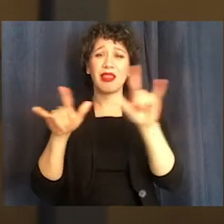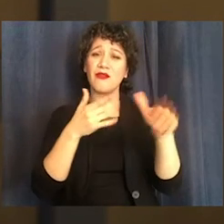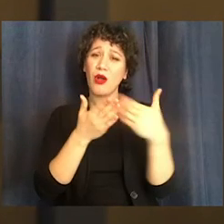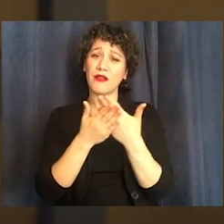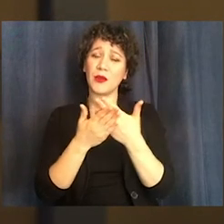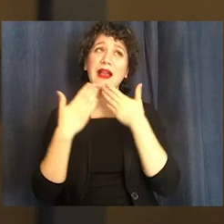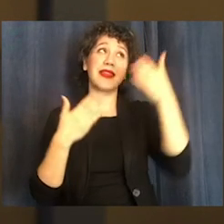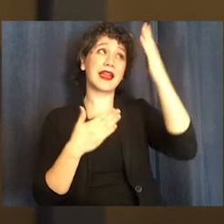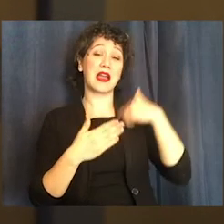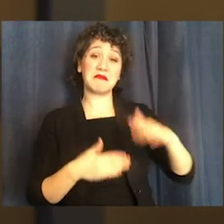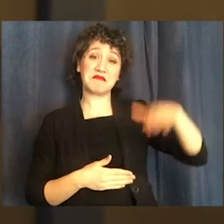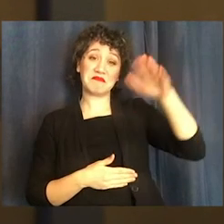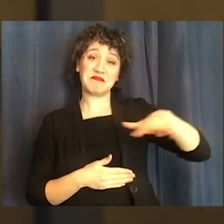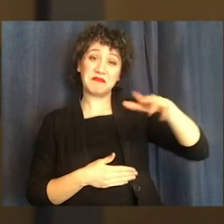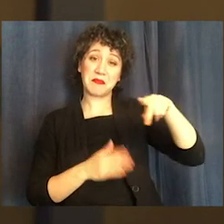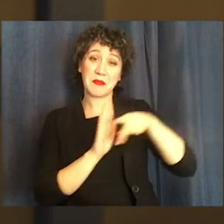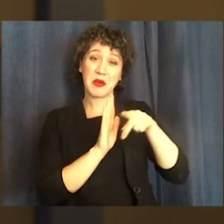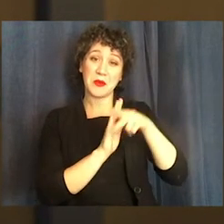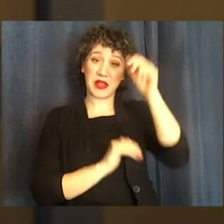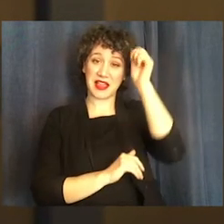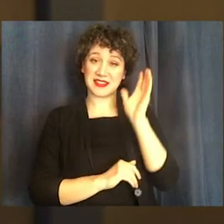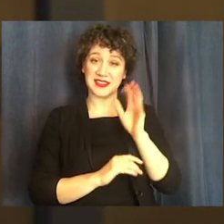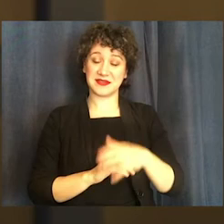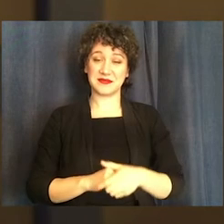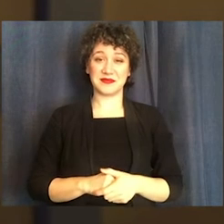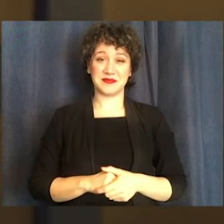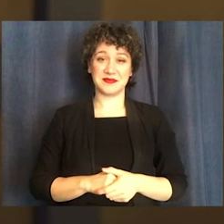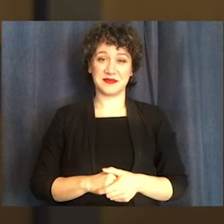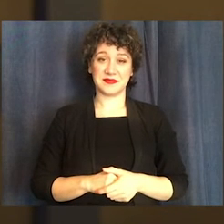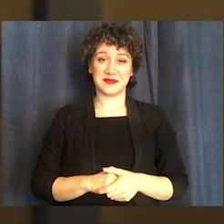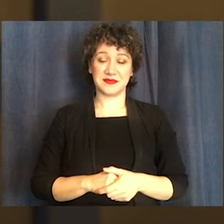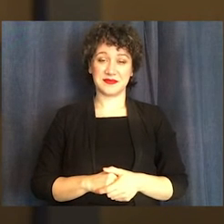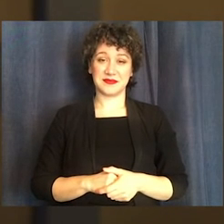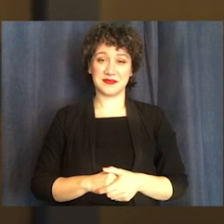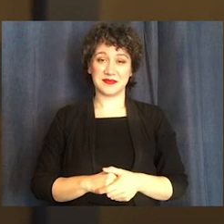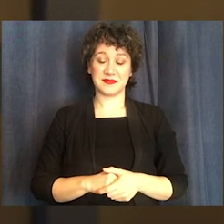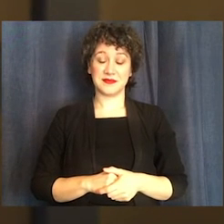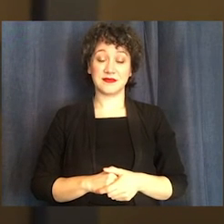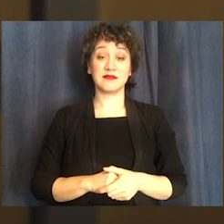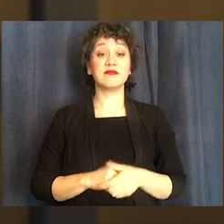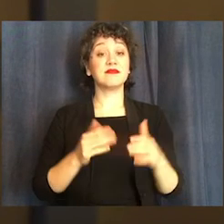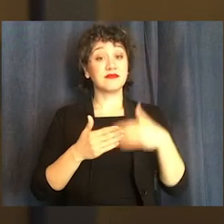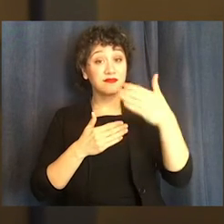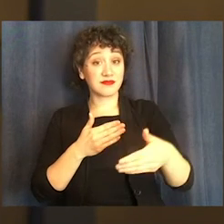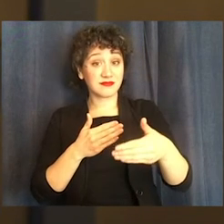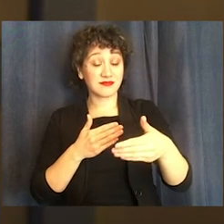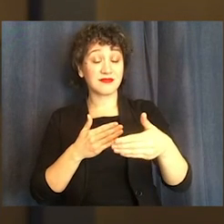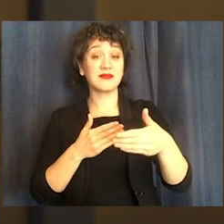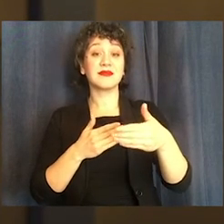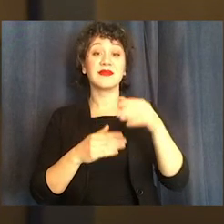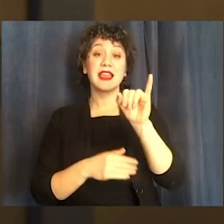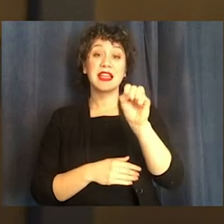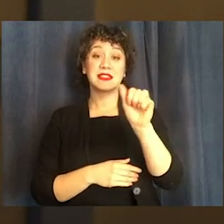tonight is Isabel Bailey with the musical performance. Izzy is a very talented singer, as well as skier and